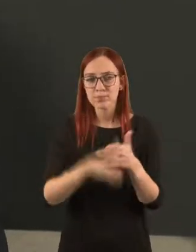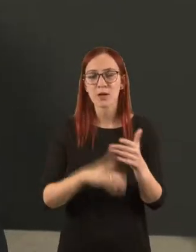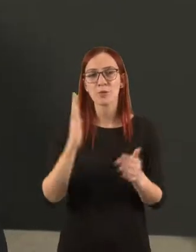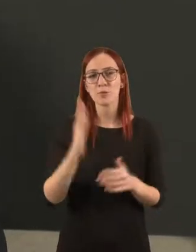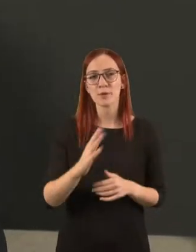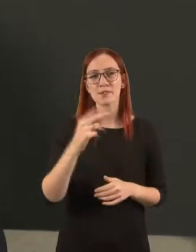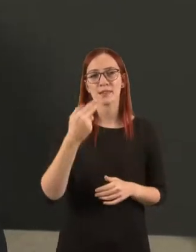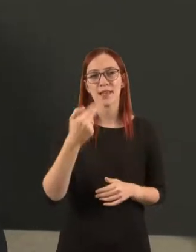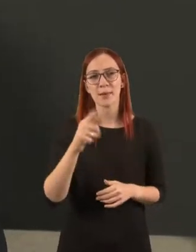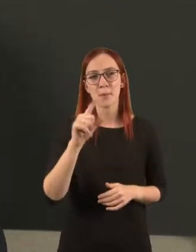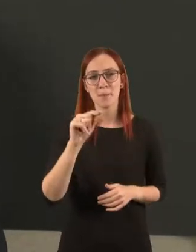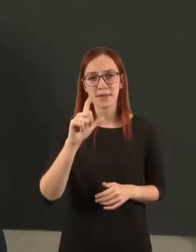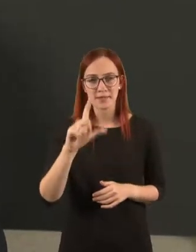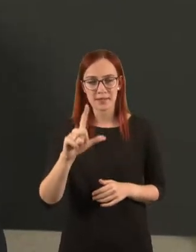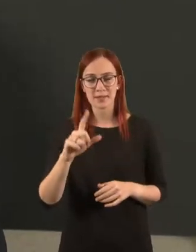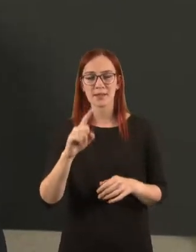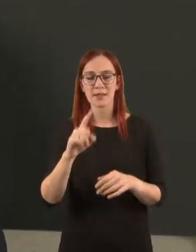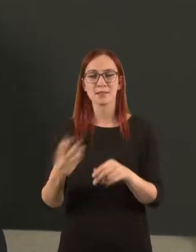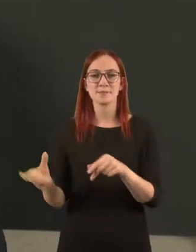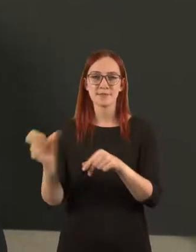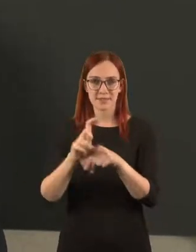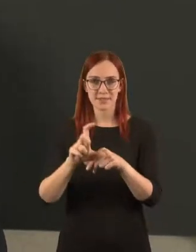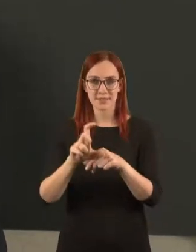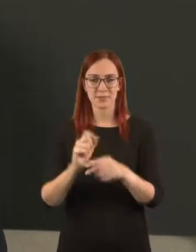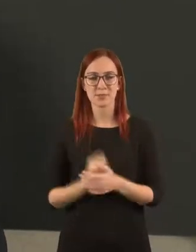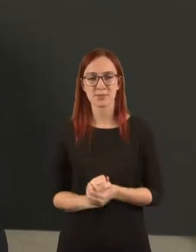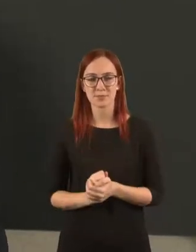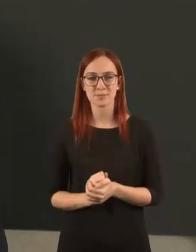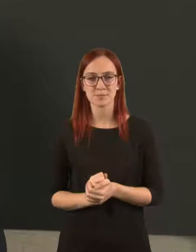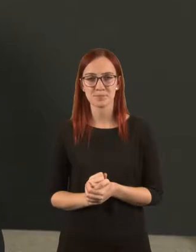but yes,